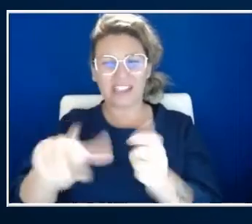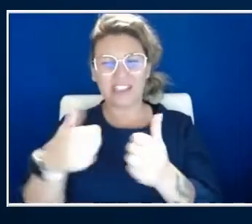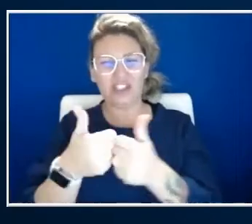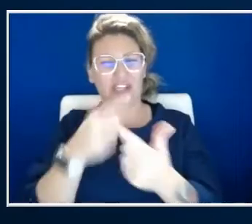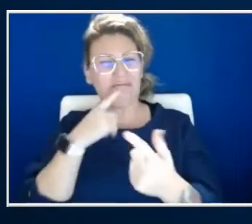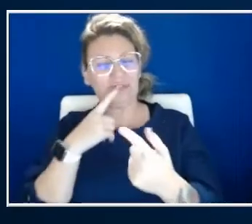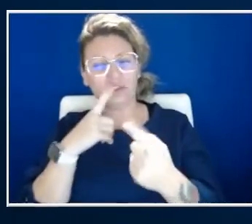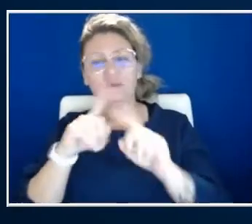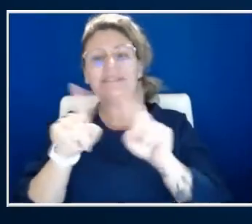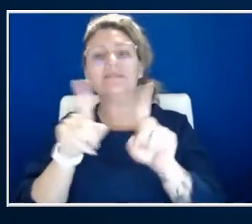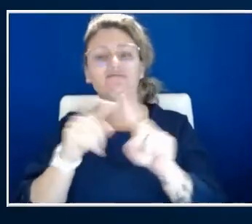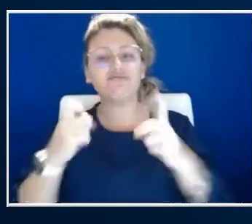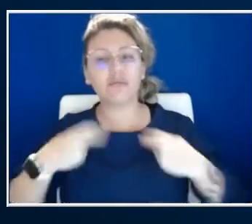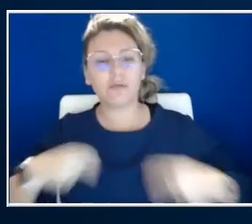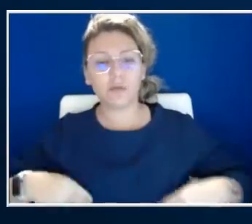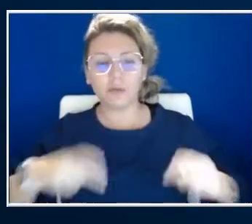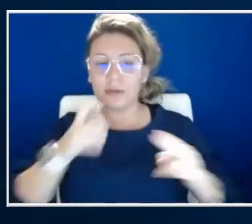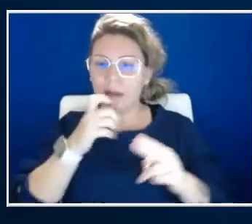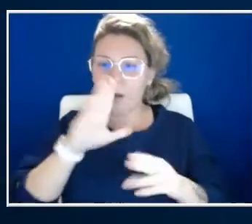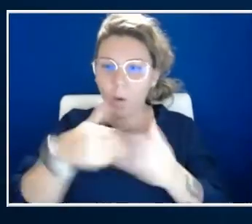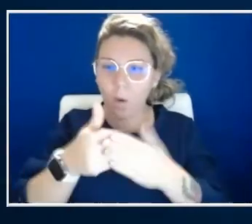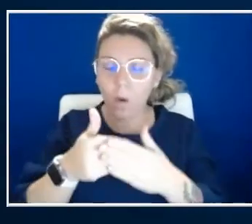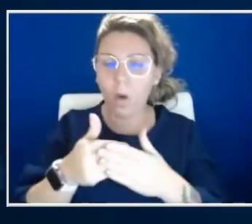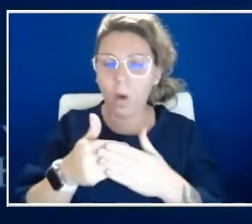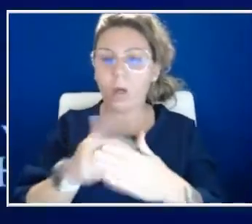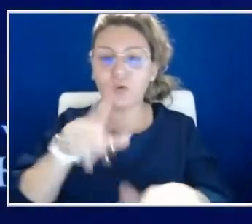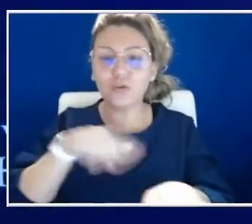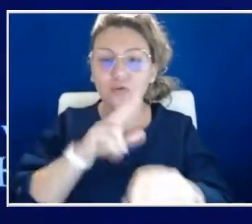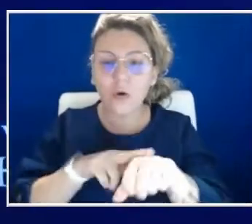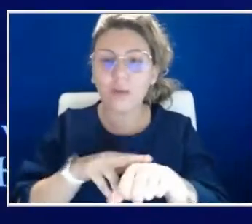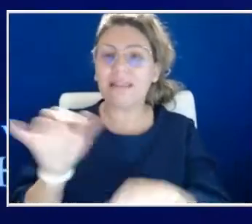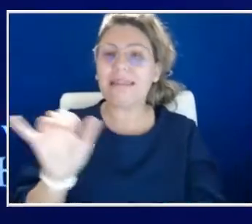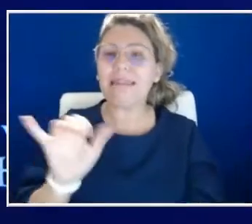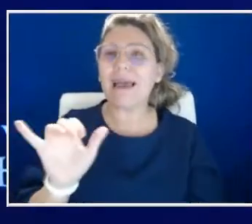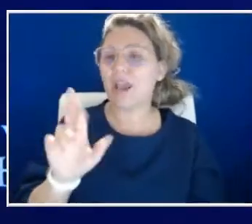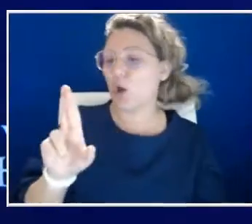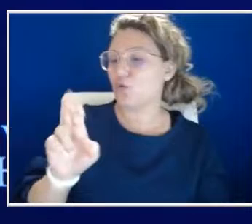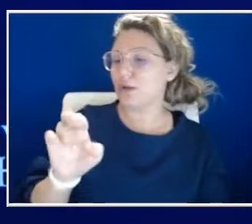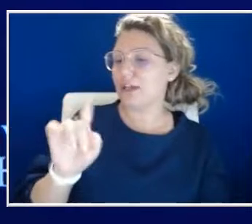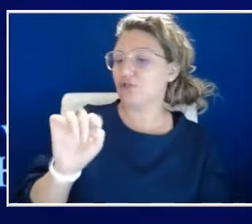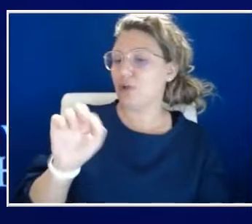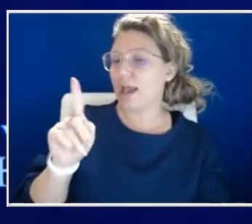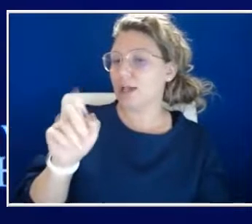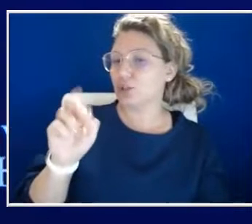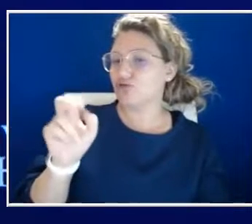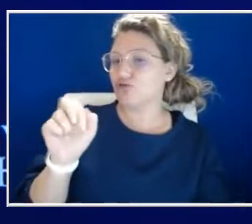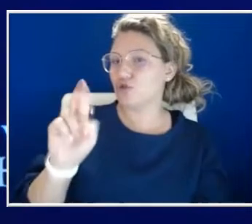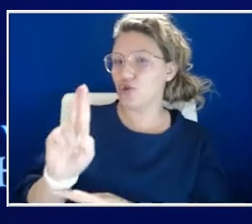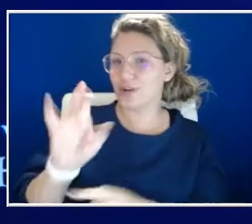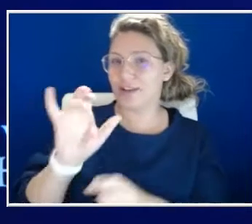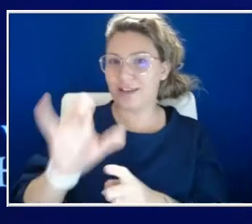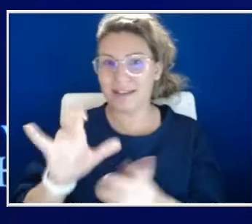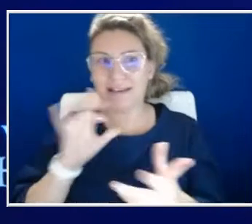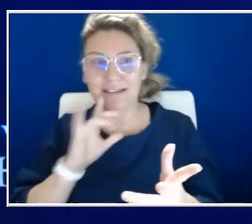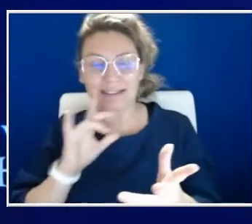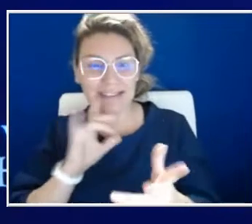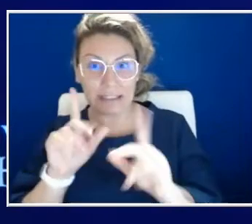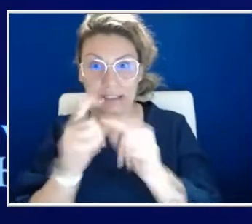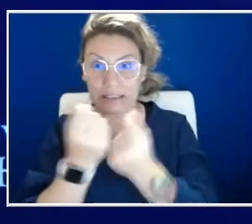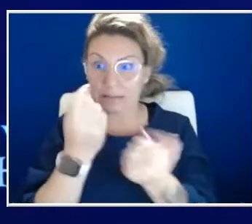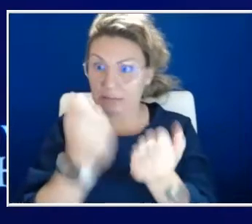have all of our normal equipment. We didn't have a retractor, for example. So that's where the team really jumped in. Everybody kind of had